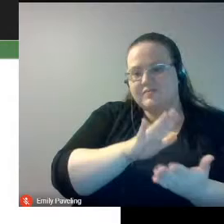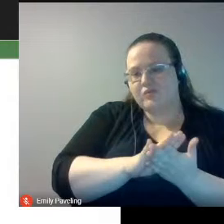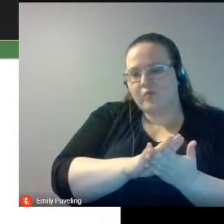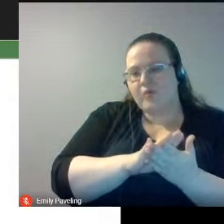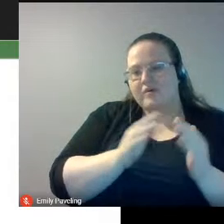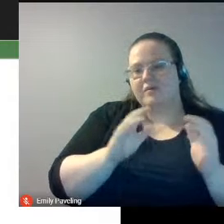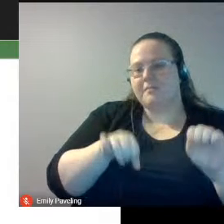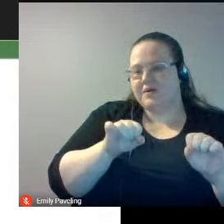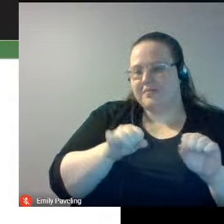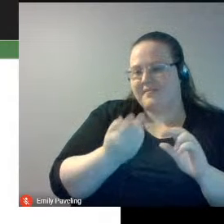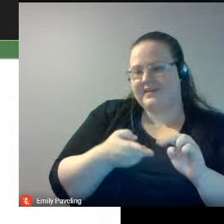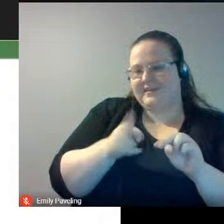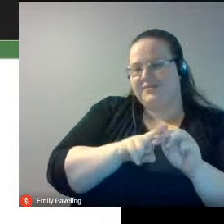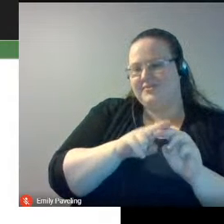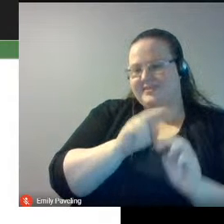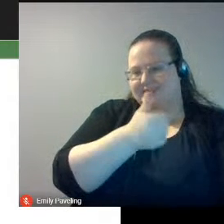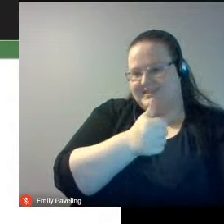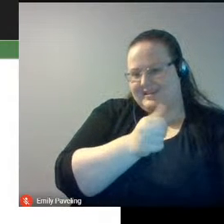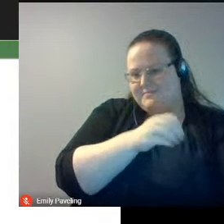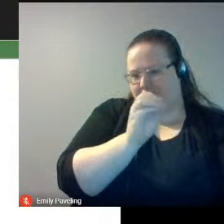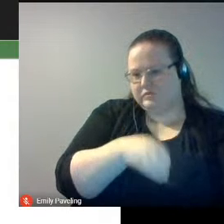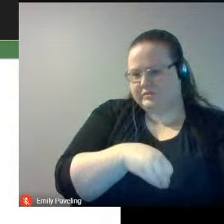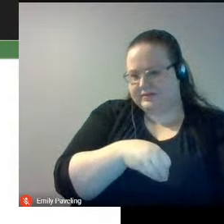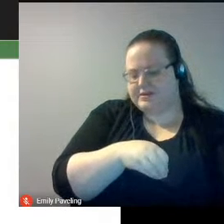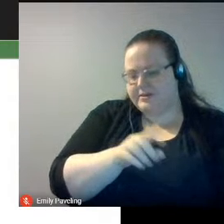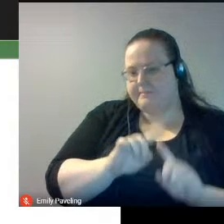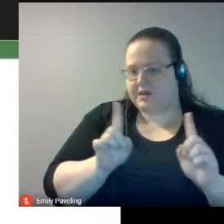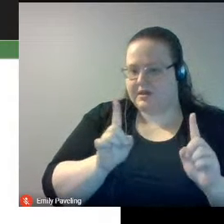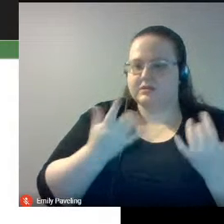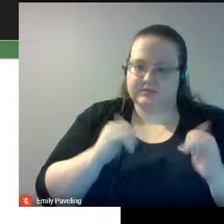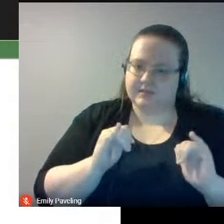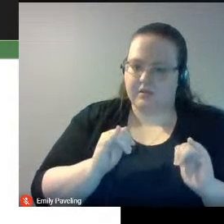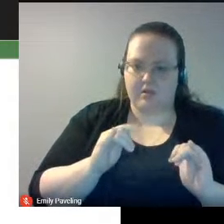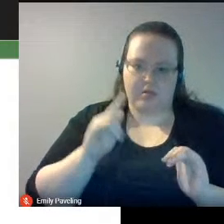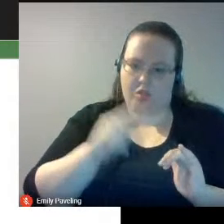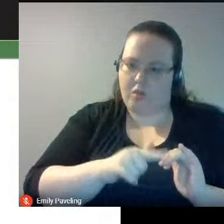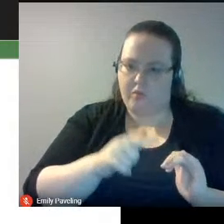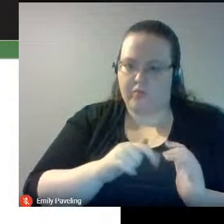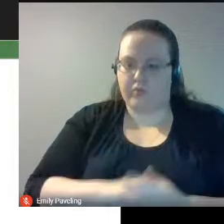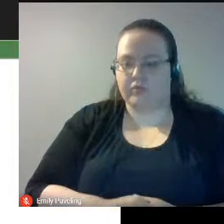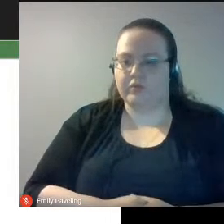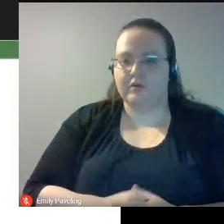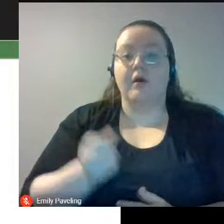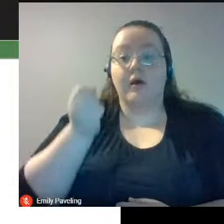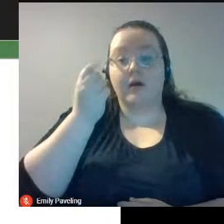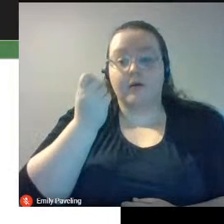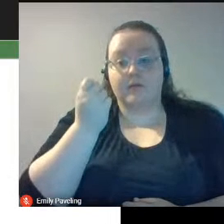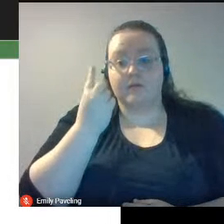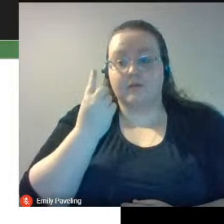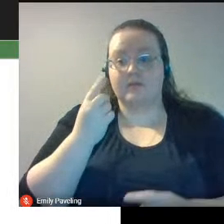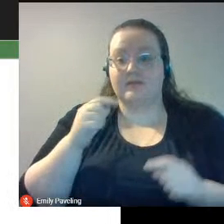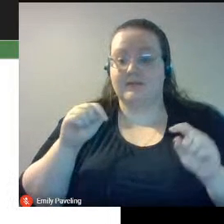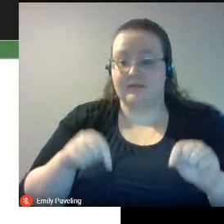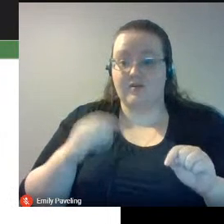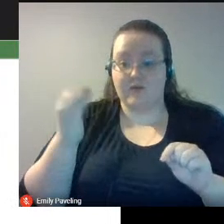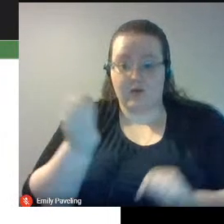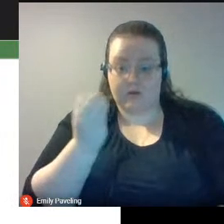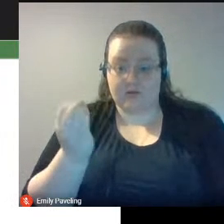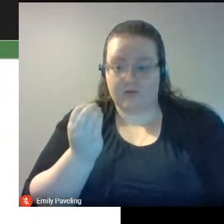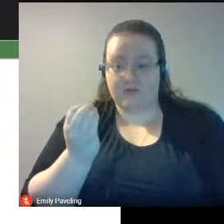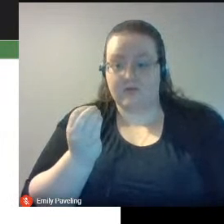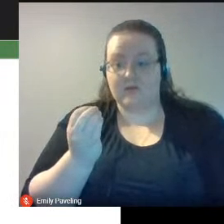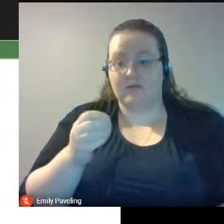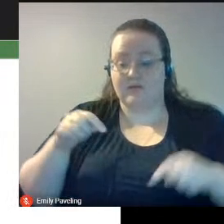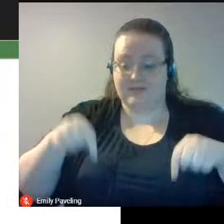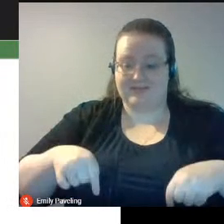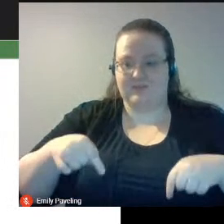than the population proportion. There have been no deaths among COVID-19 cases in that age range in